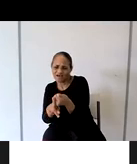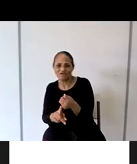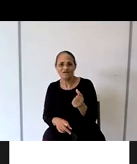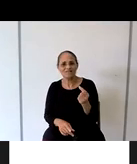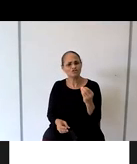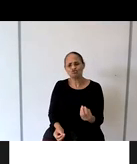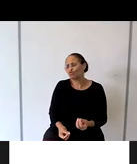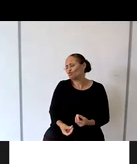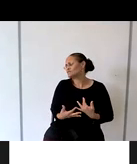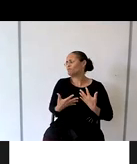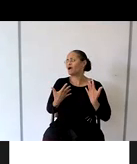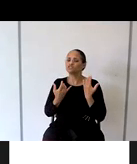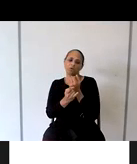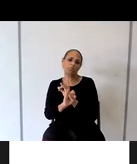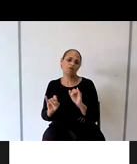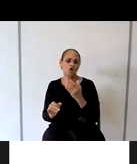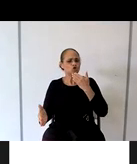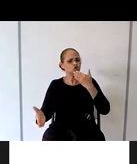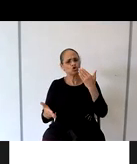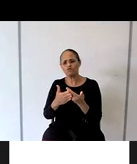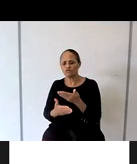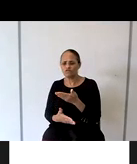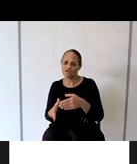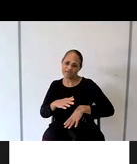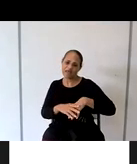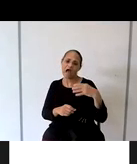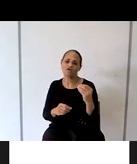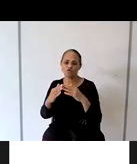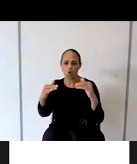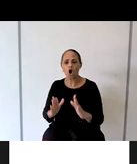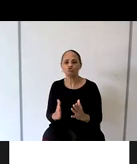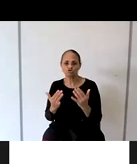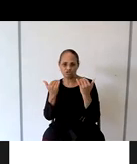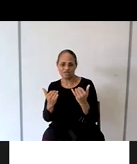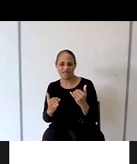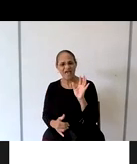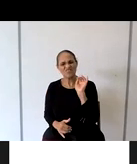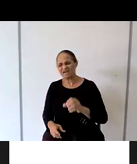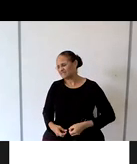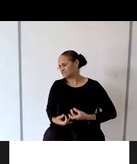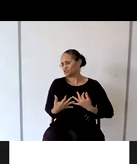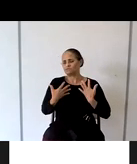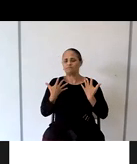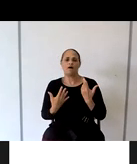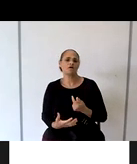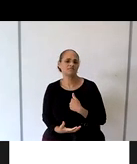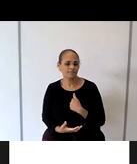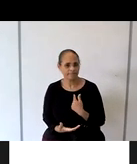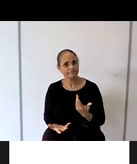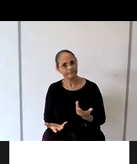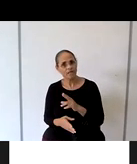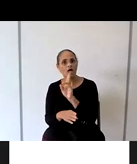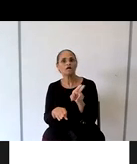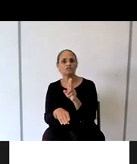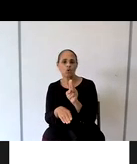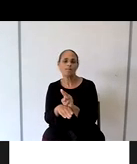inspiring. Good for you for getting out of your house today. That inspires me. And it's usually